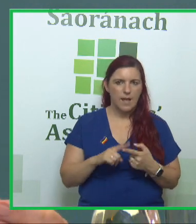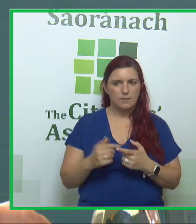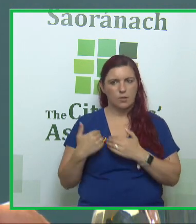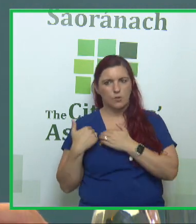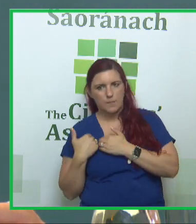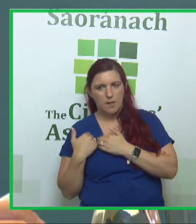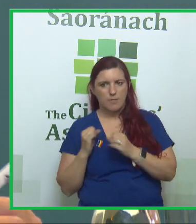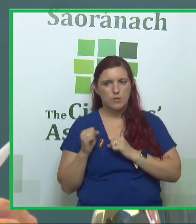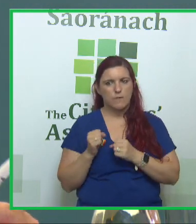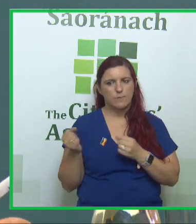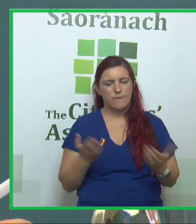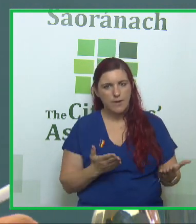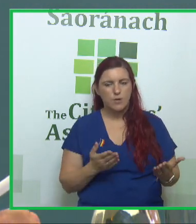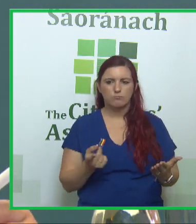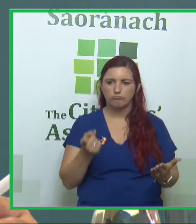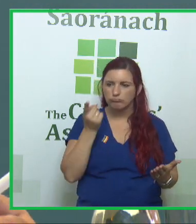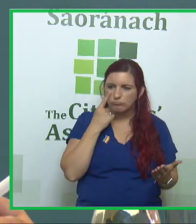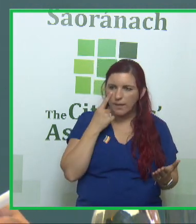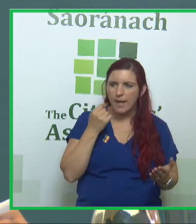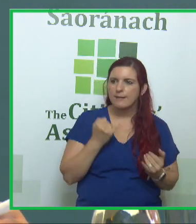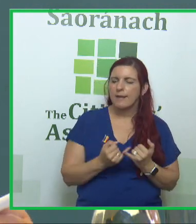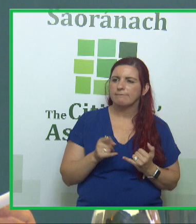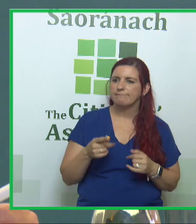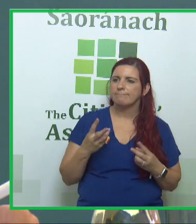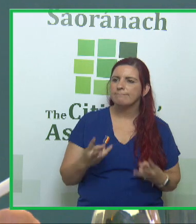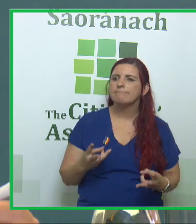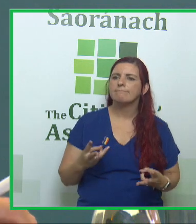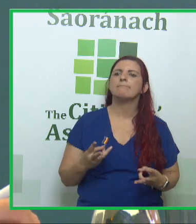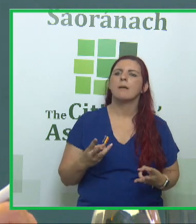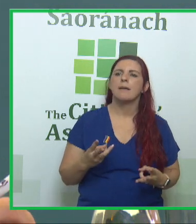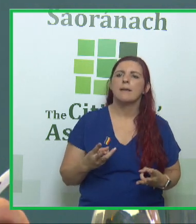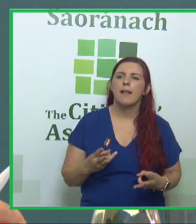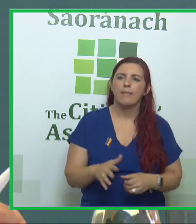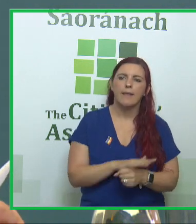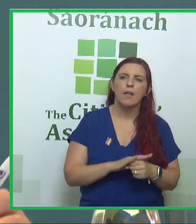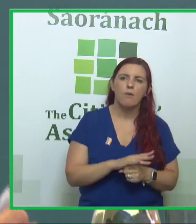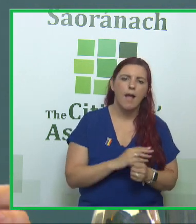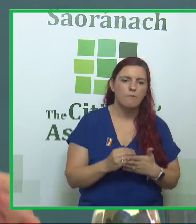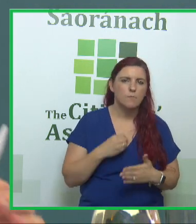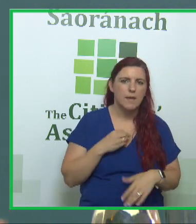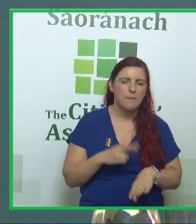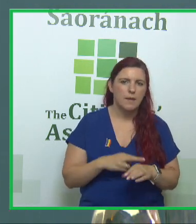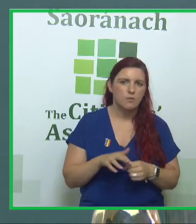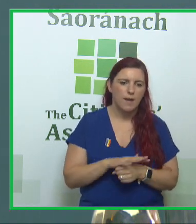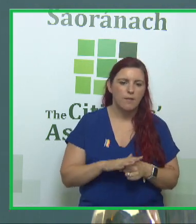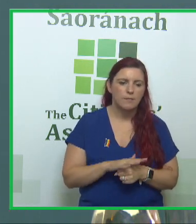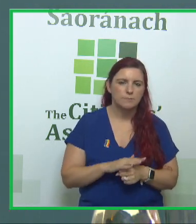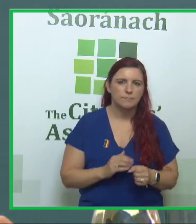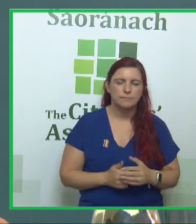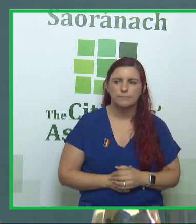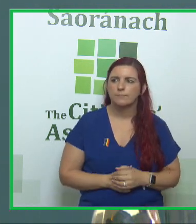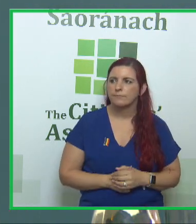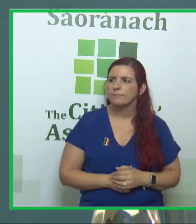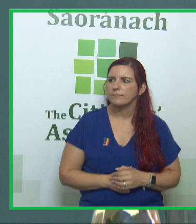service provider to be. It's like you want to be. The area has to be a better area because you're there, not worse. You